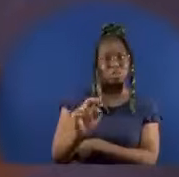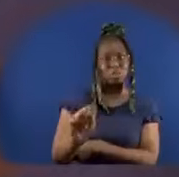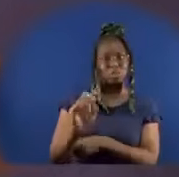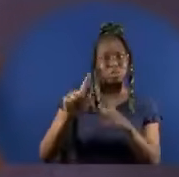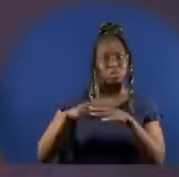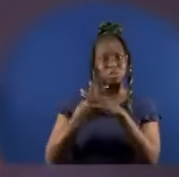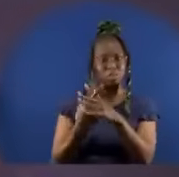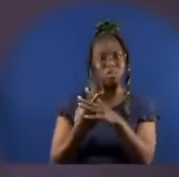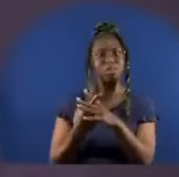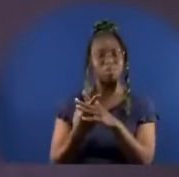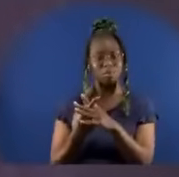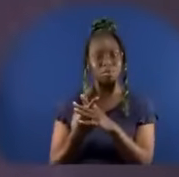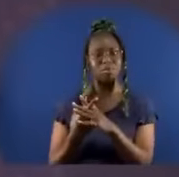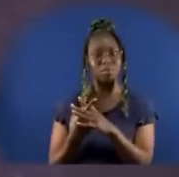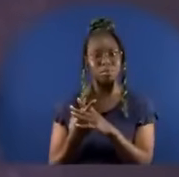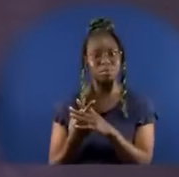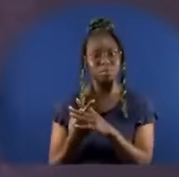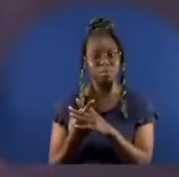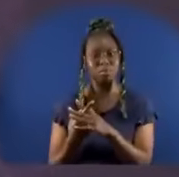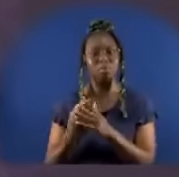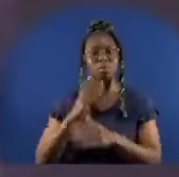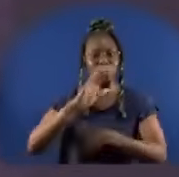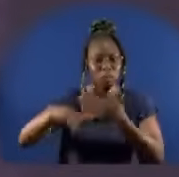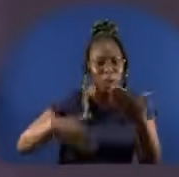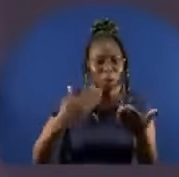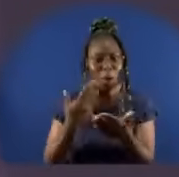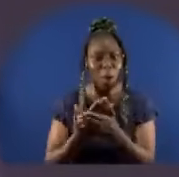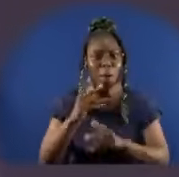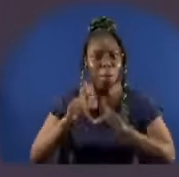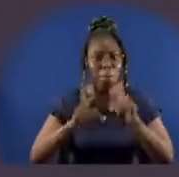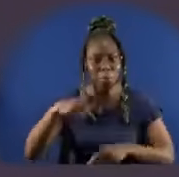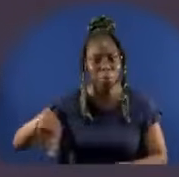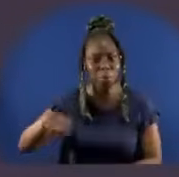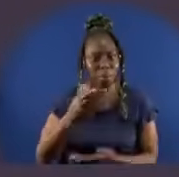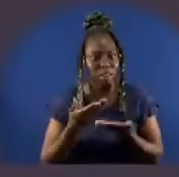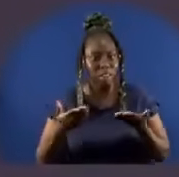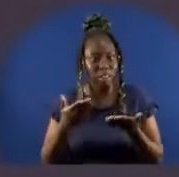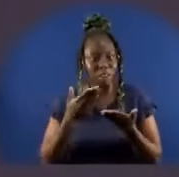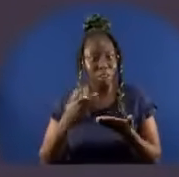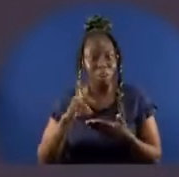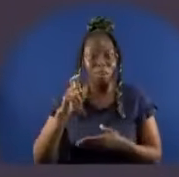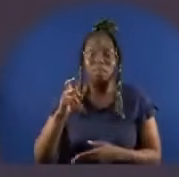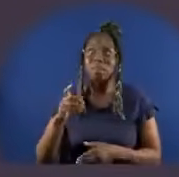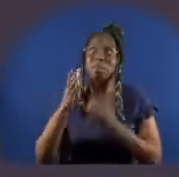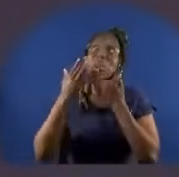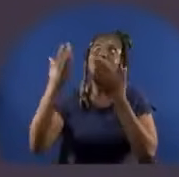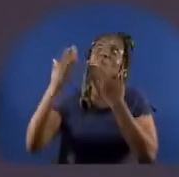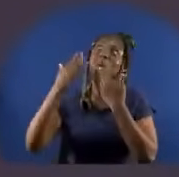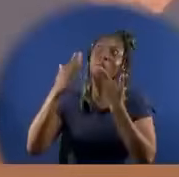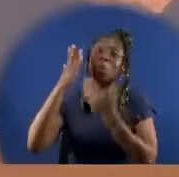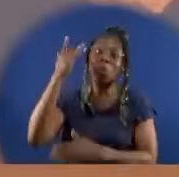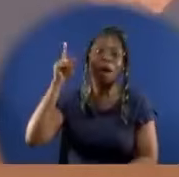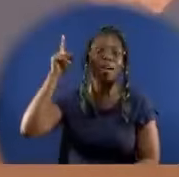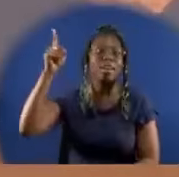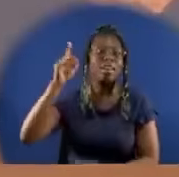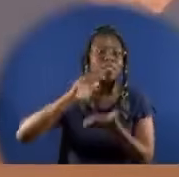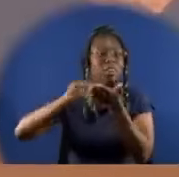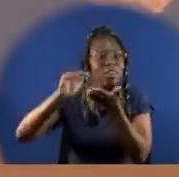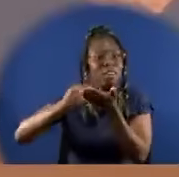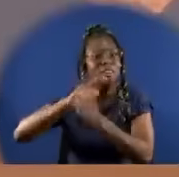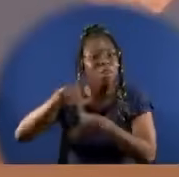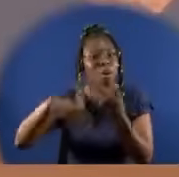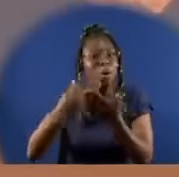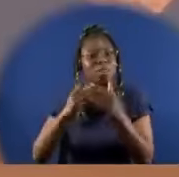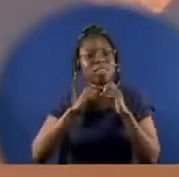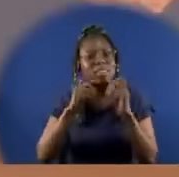But somebody ought to be grateful that the Son of Man has the authority to forgive sin. I need to find the people in here who know you have failed